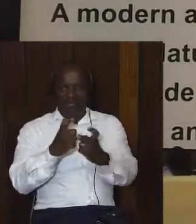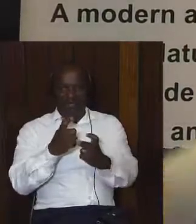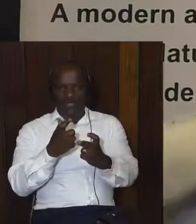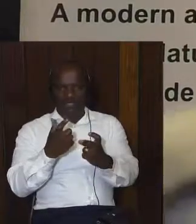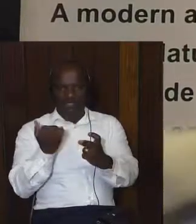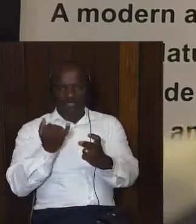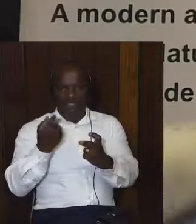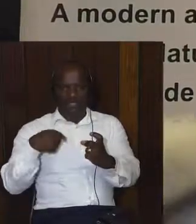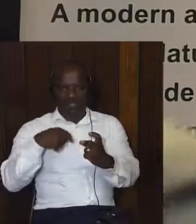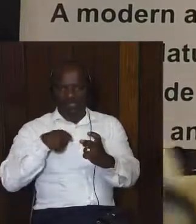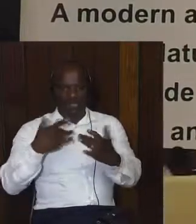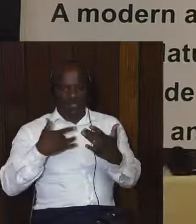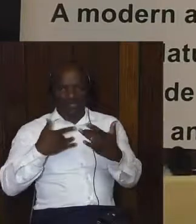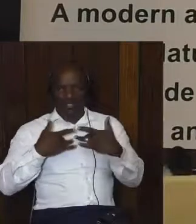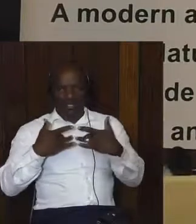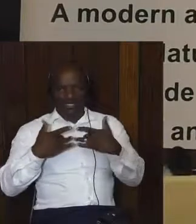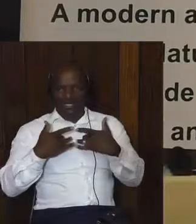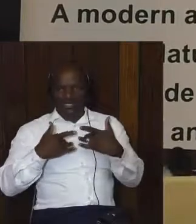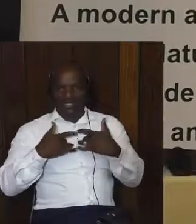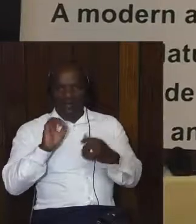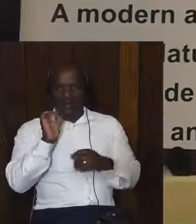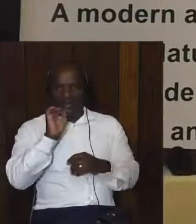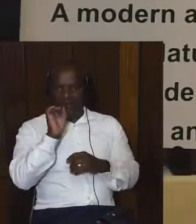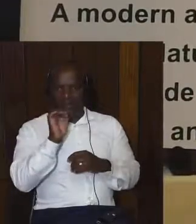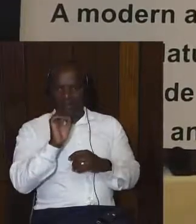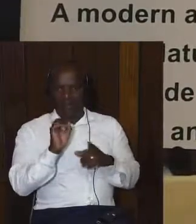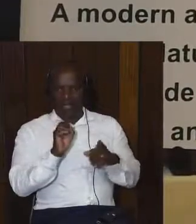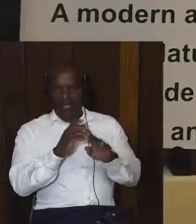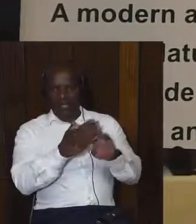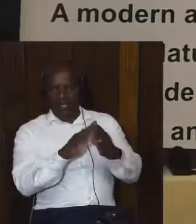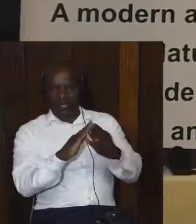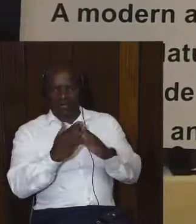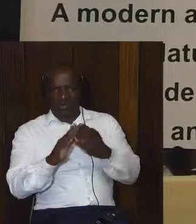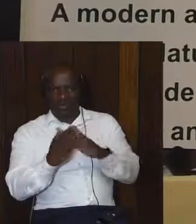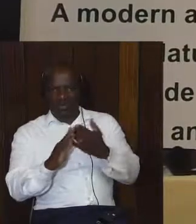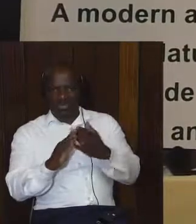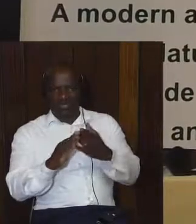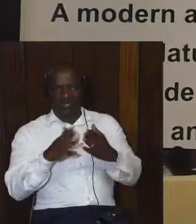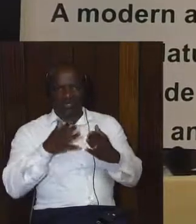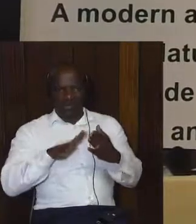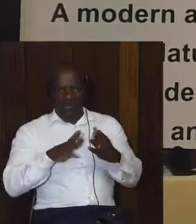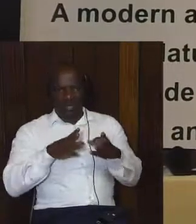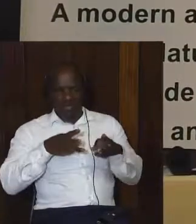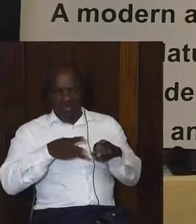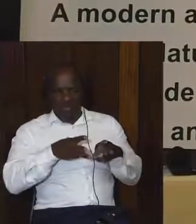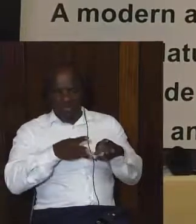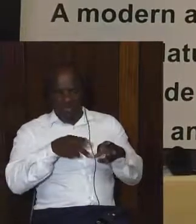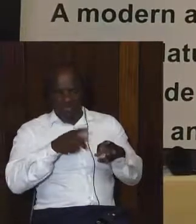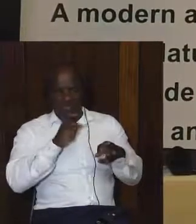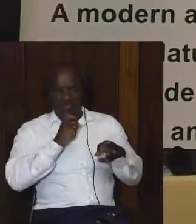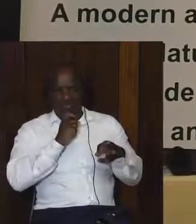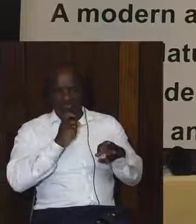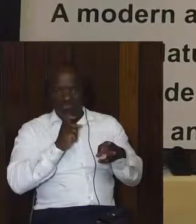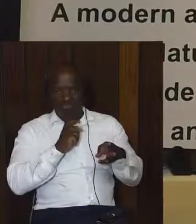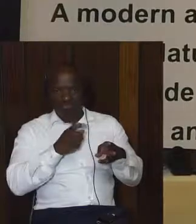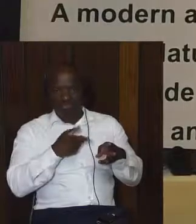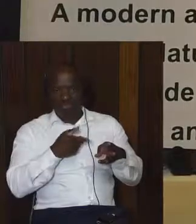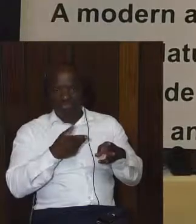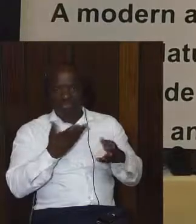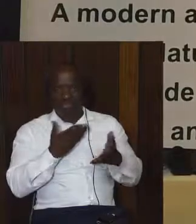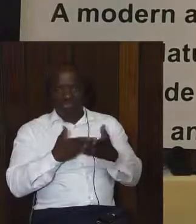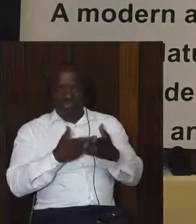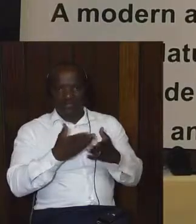concerned about the issues raised by the community who want to use that particular road to